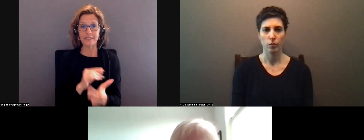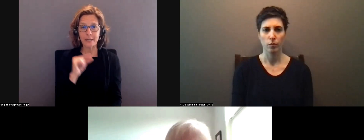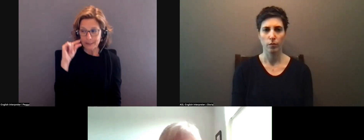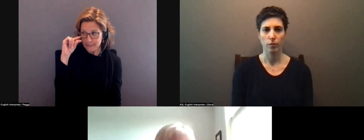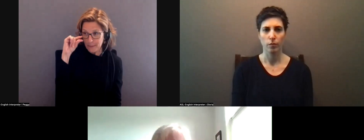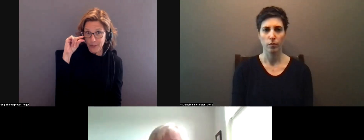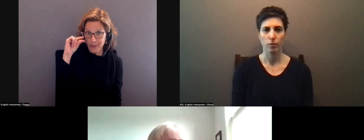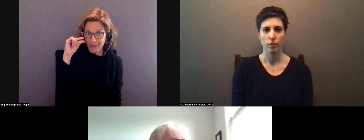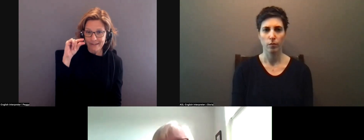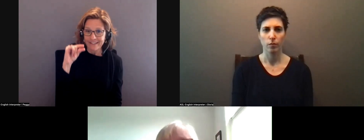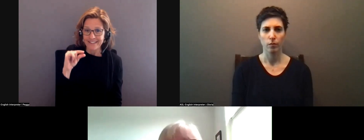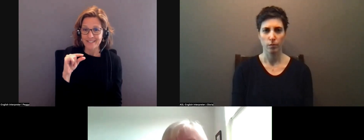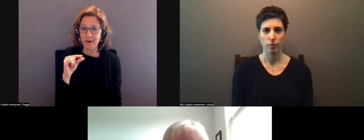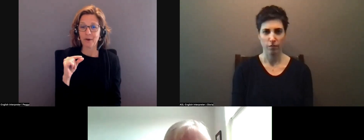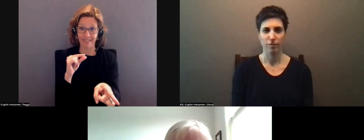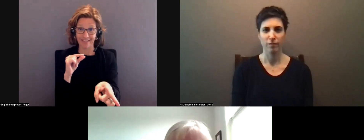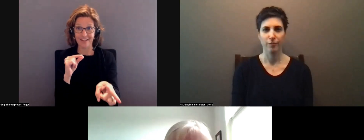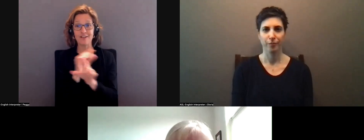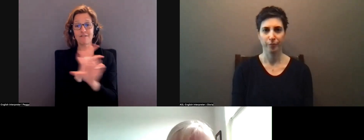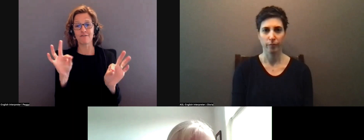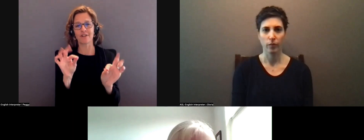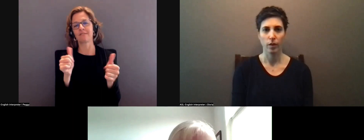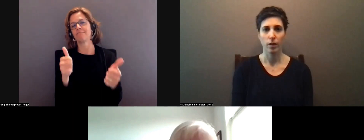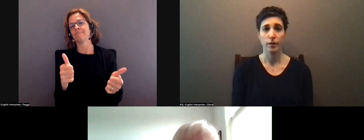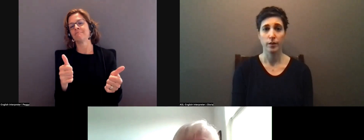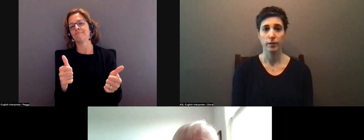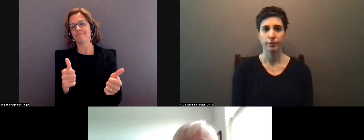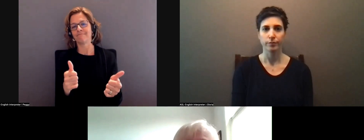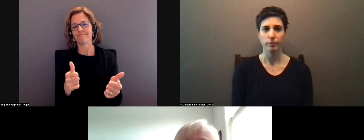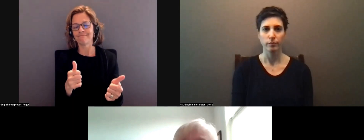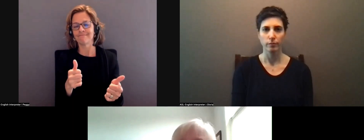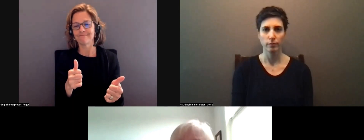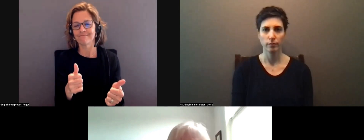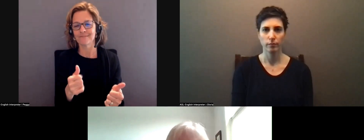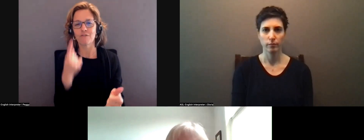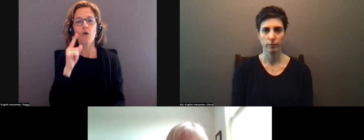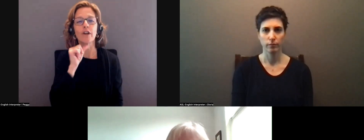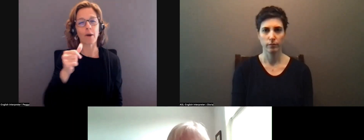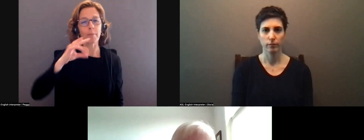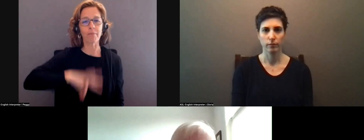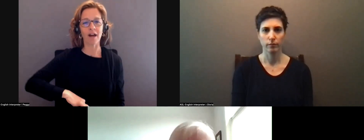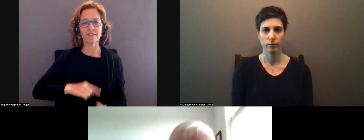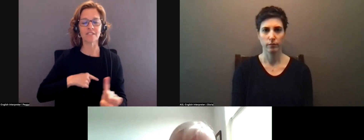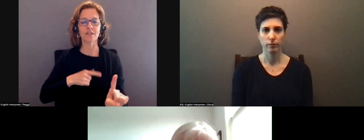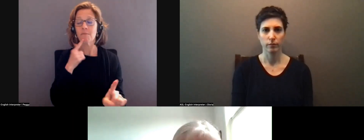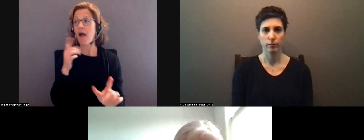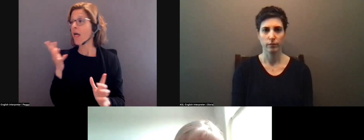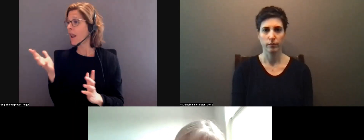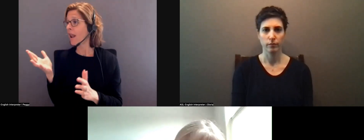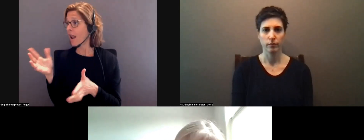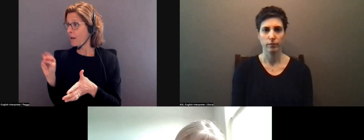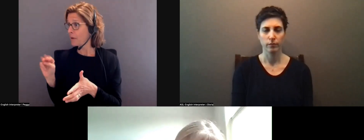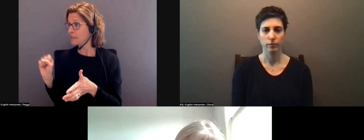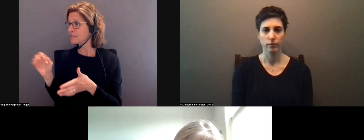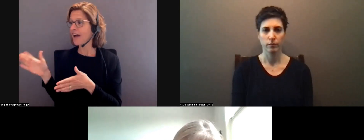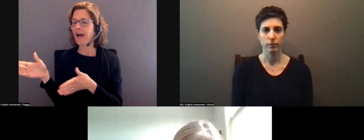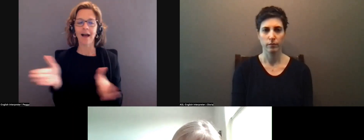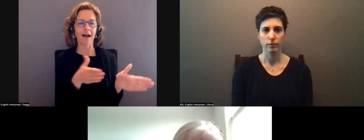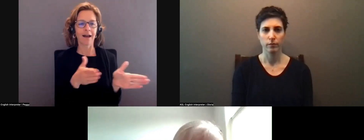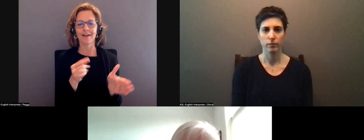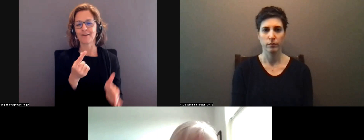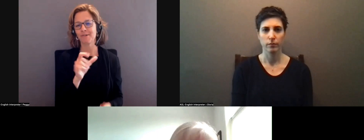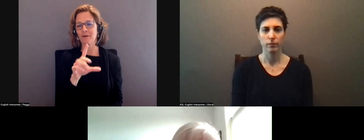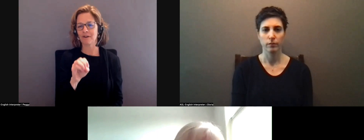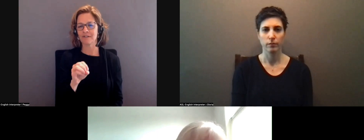was no charge for not-for-profit was hugely desirable. So I'm going to go ahead and share my